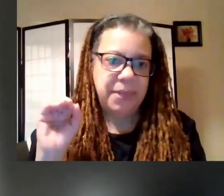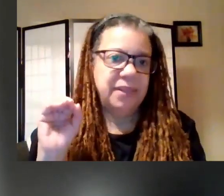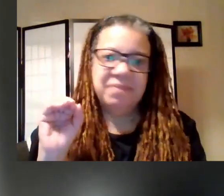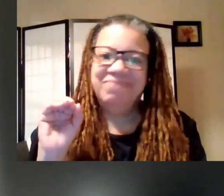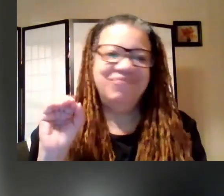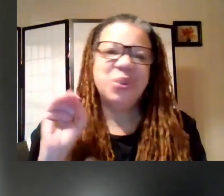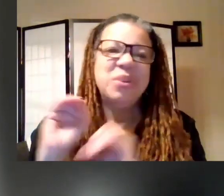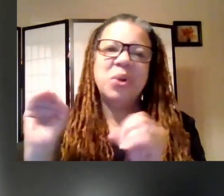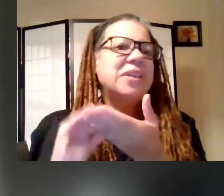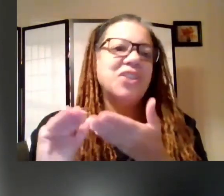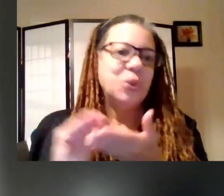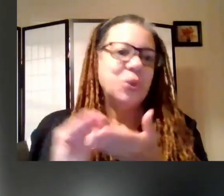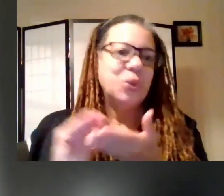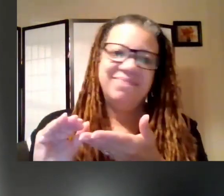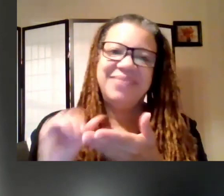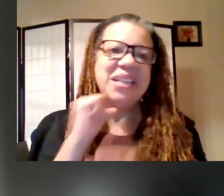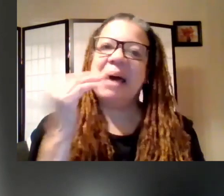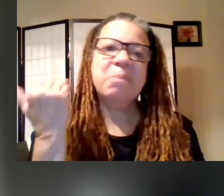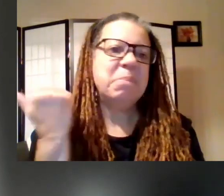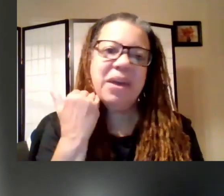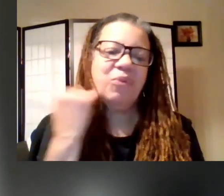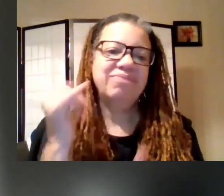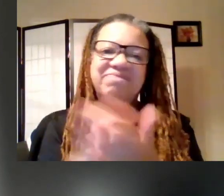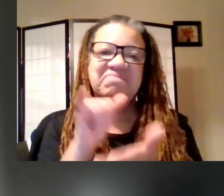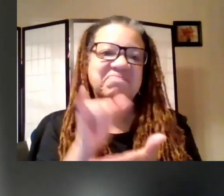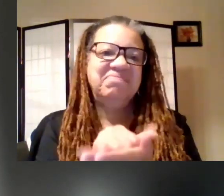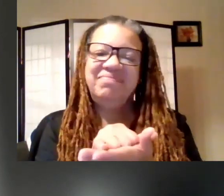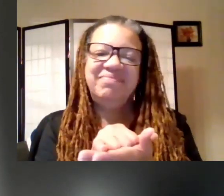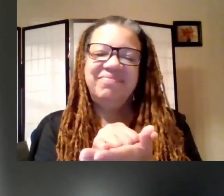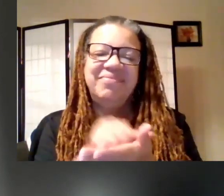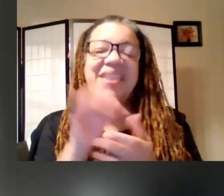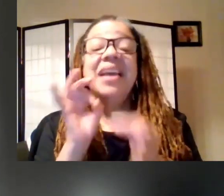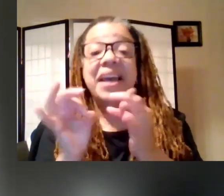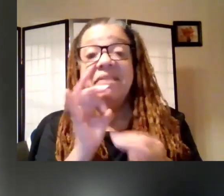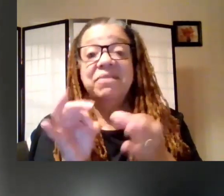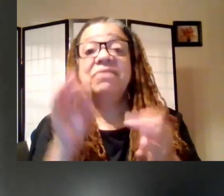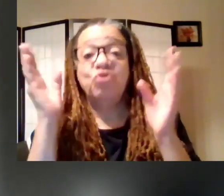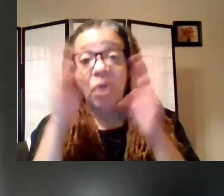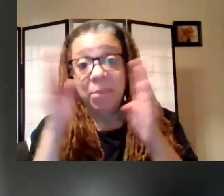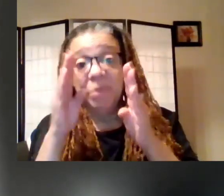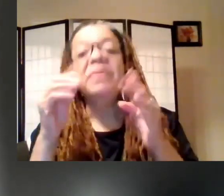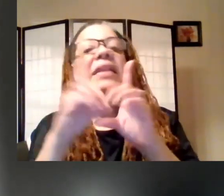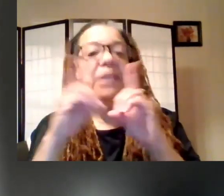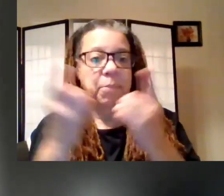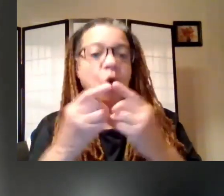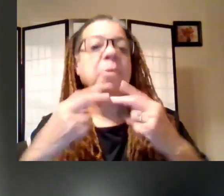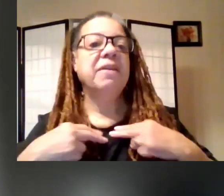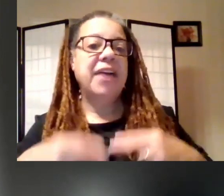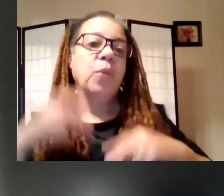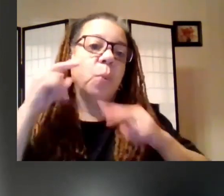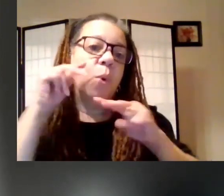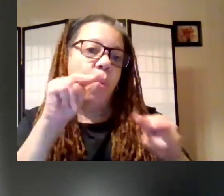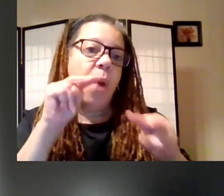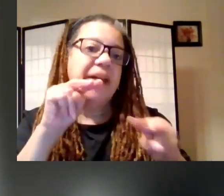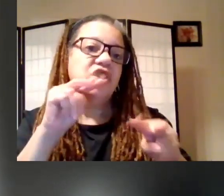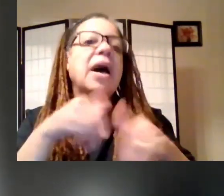no lack of resources. And then if they were to get into financial trouble, that's where we have the Department of Health oversight and trying to figure out